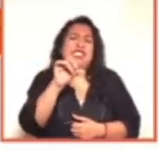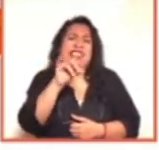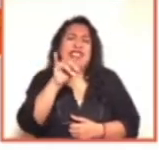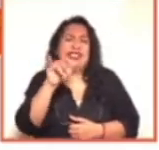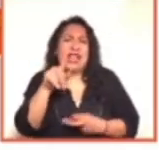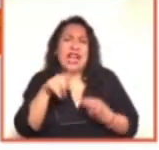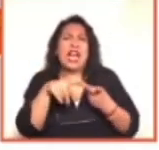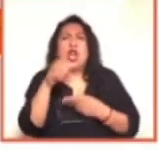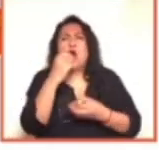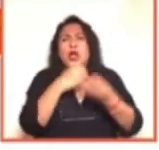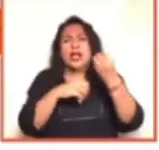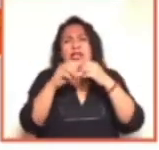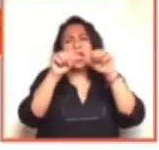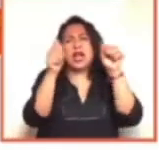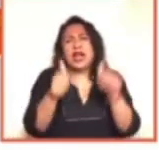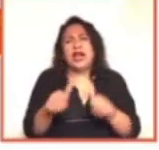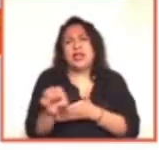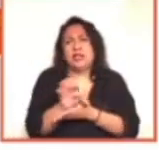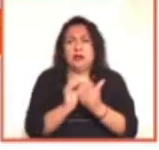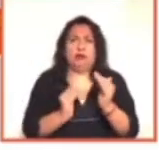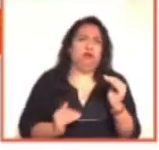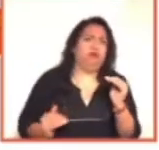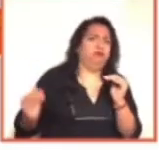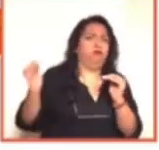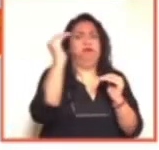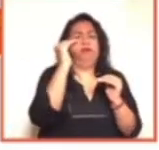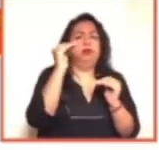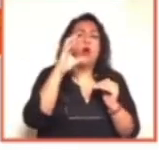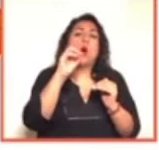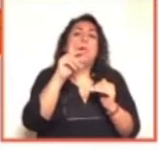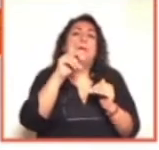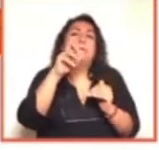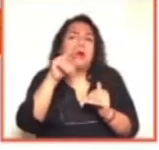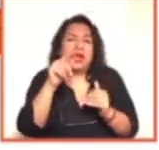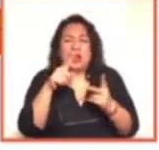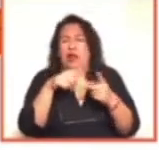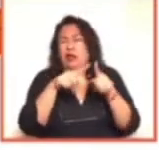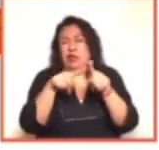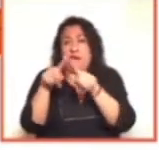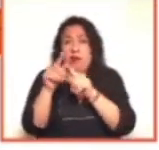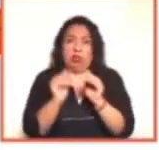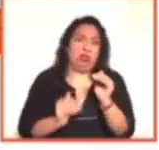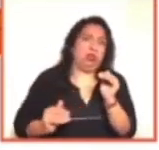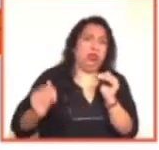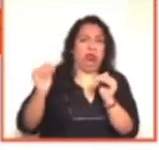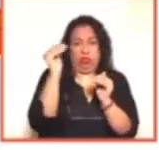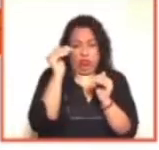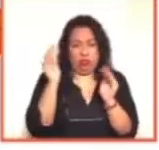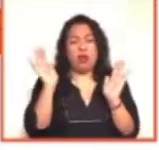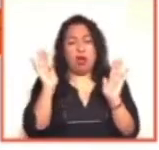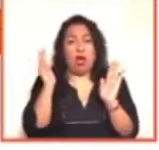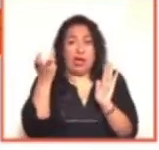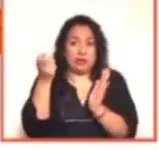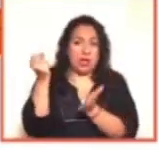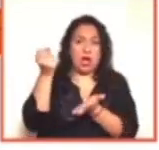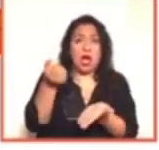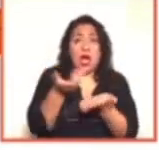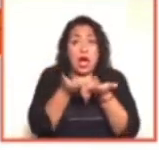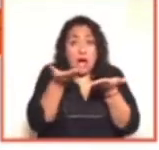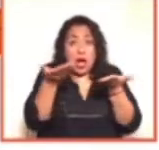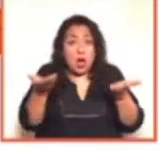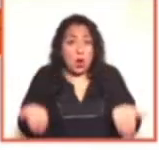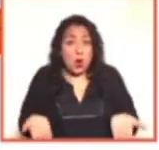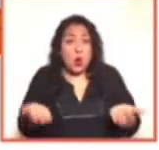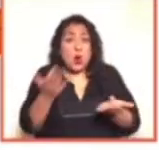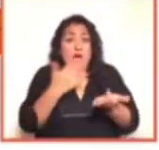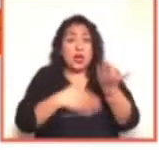high-class performing arts organizations, opera, ballet, things like that. And all of those inequalities are